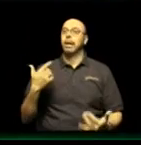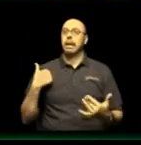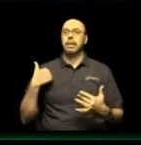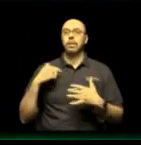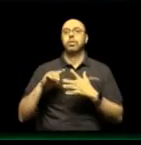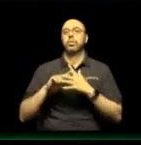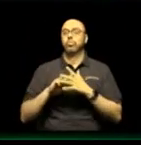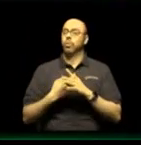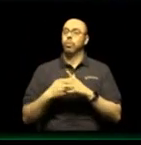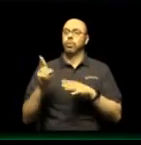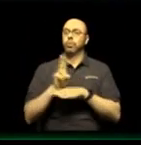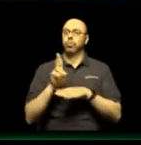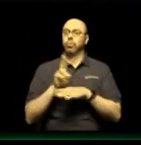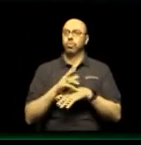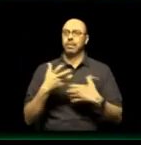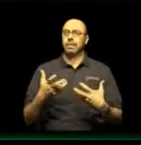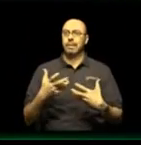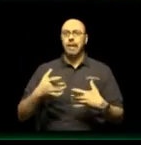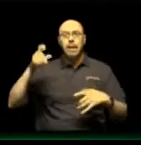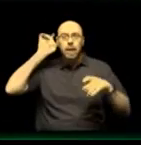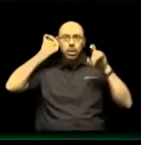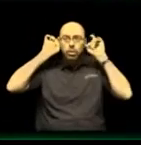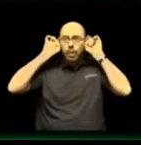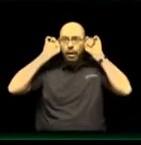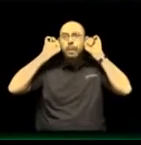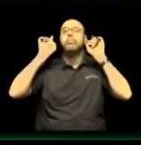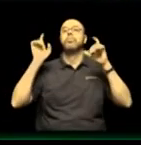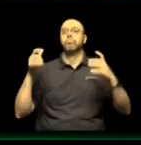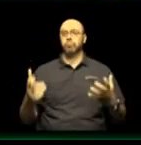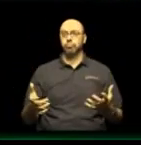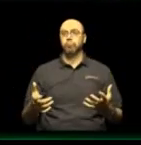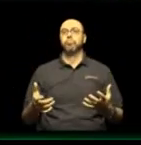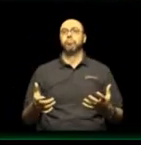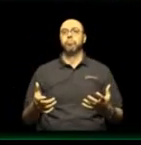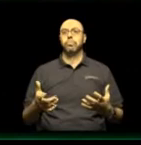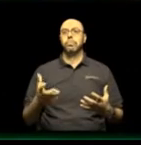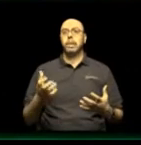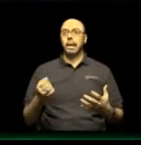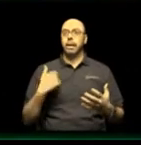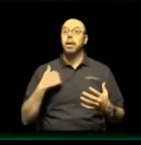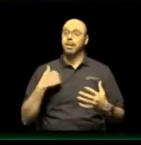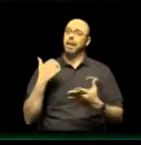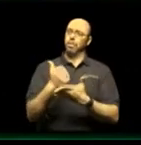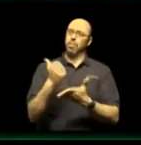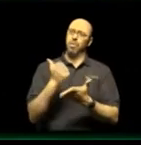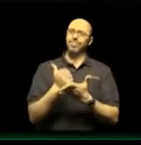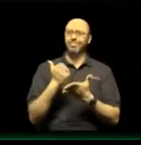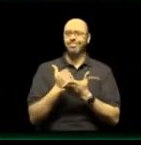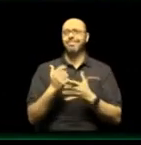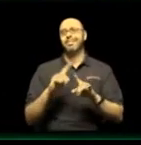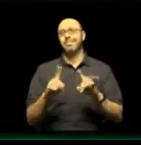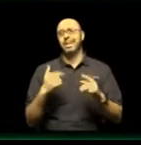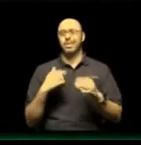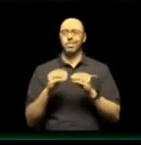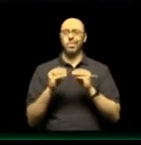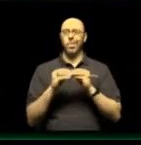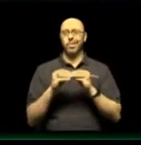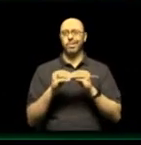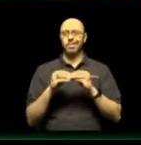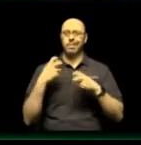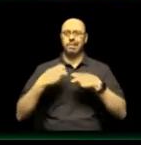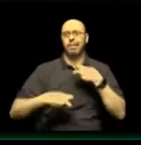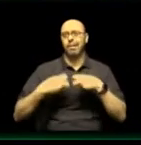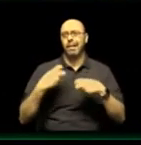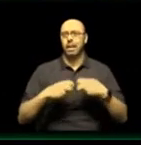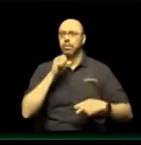two Cochlear earrings, and it helps, but it's more difficult because Mm-hmm. I